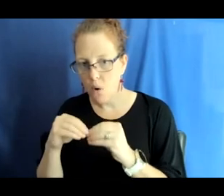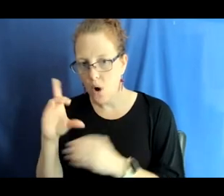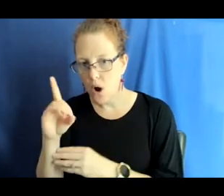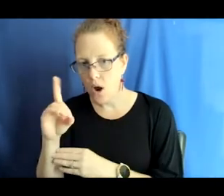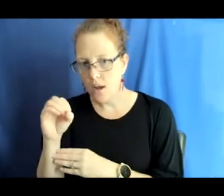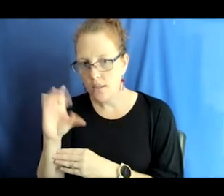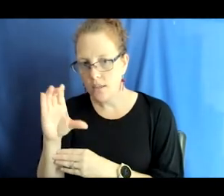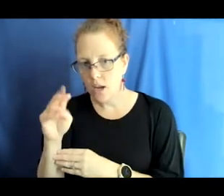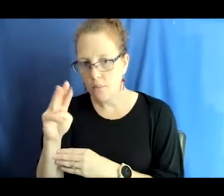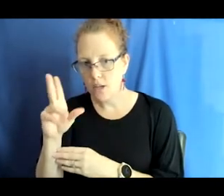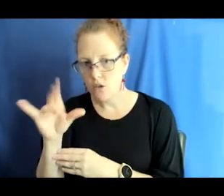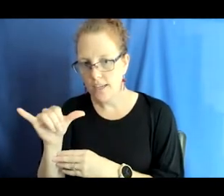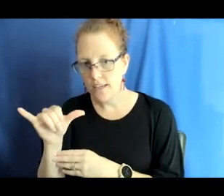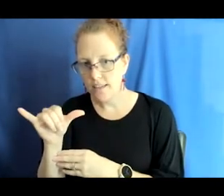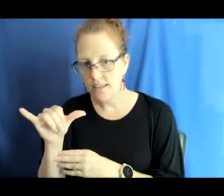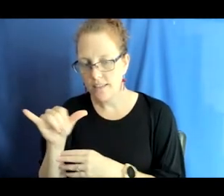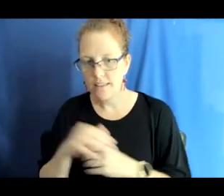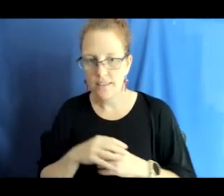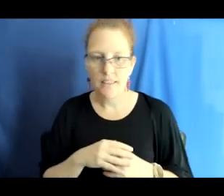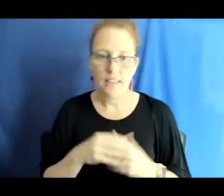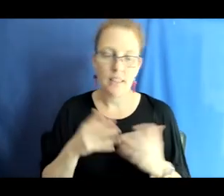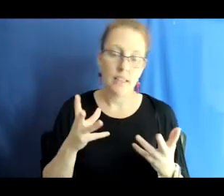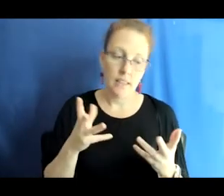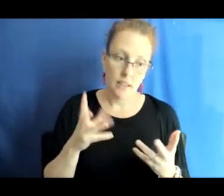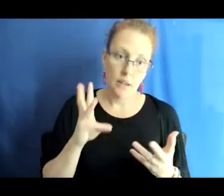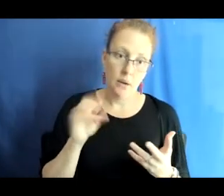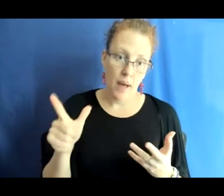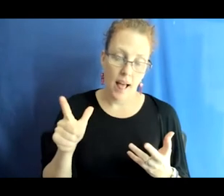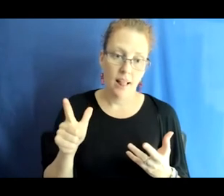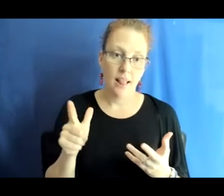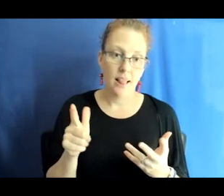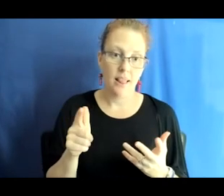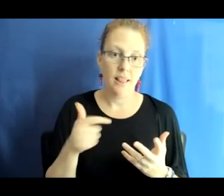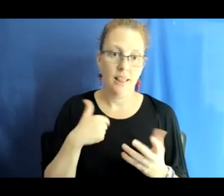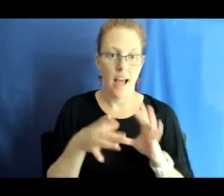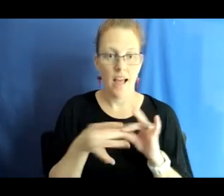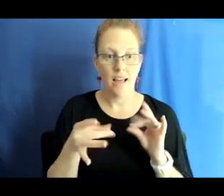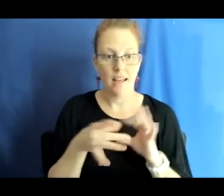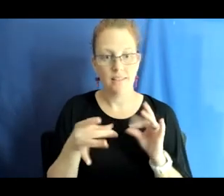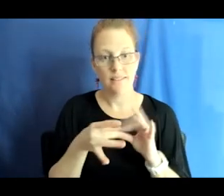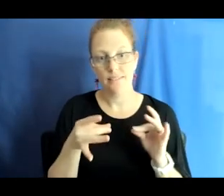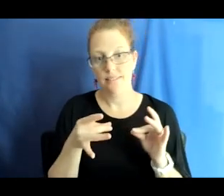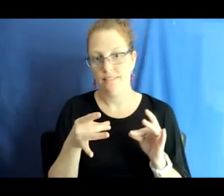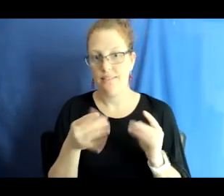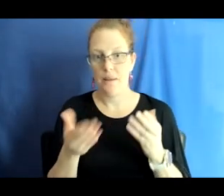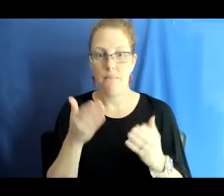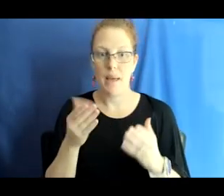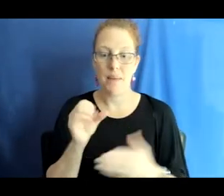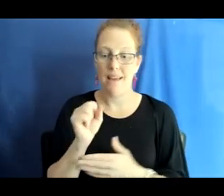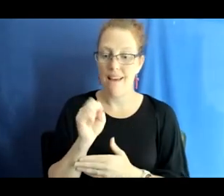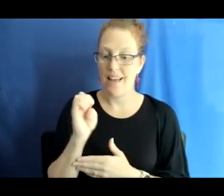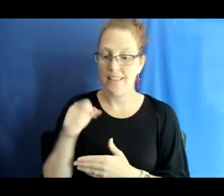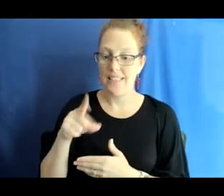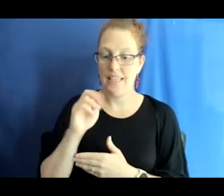I think I said this in another Q&A. It's like the only documentary that I want to do is like if we do a sequel. That's like the only thing that I would